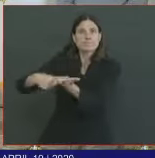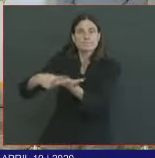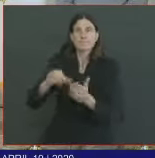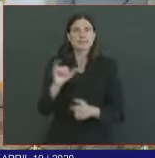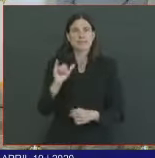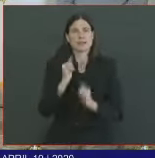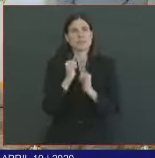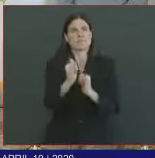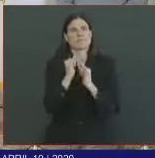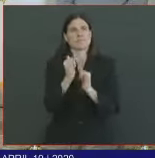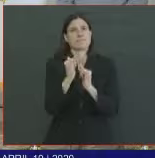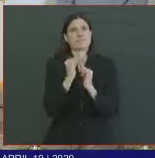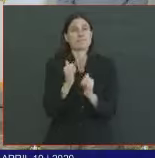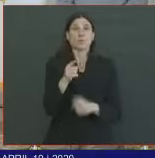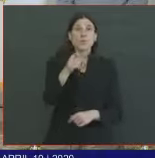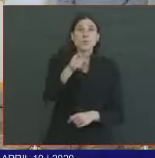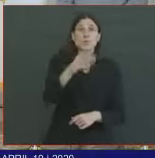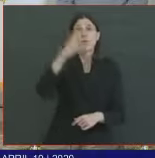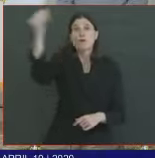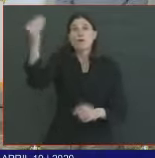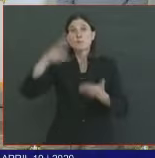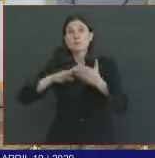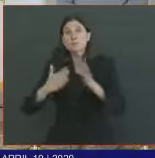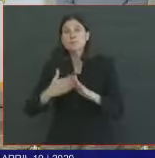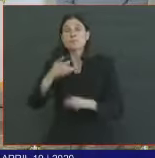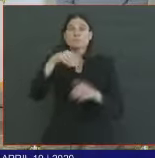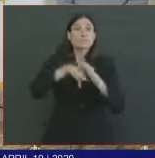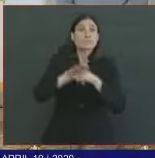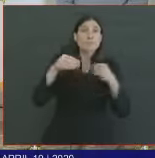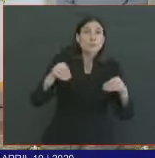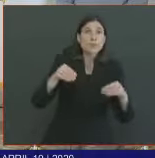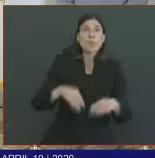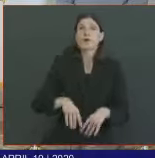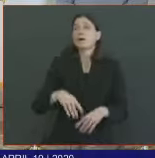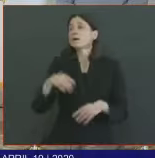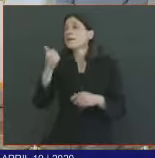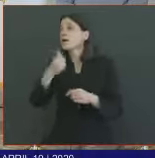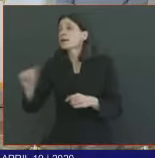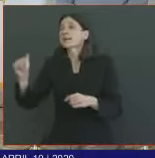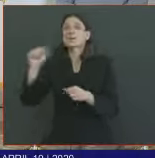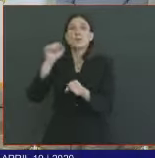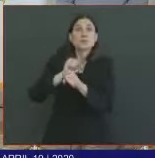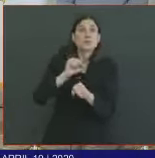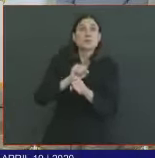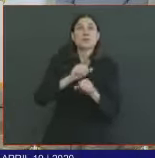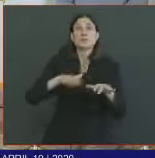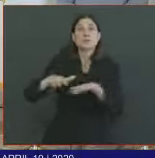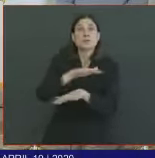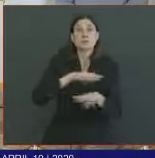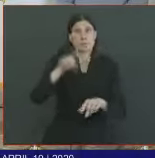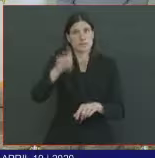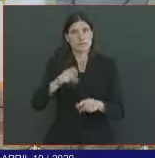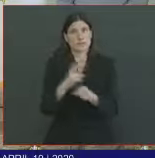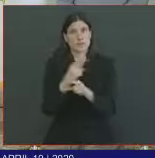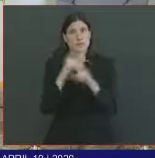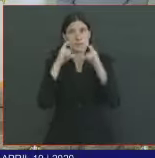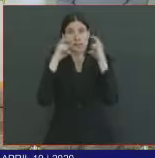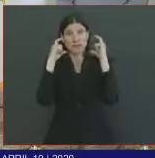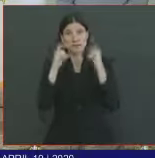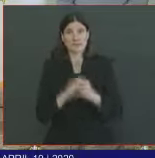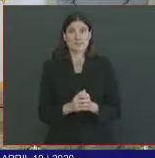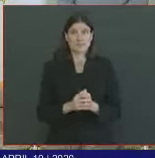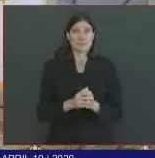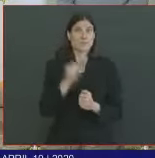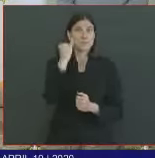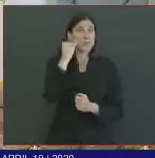you must provide these face cloth coverings to your cashiers, to your employees, because it's